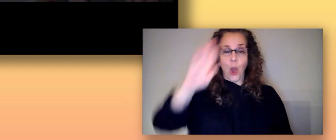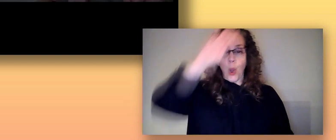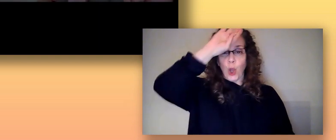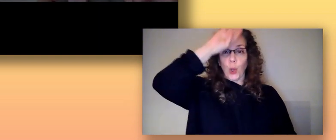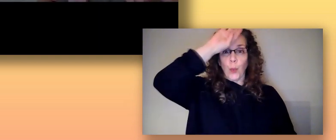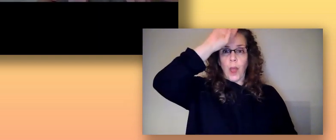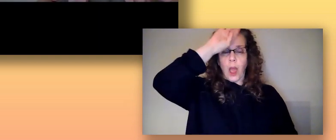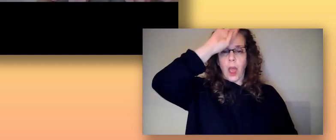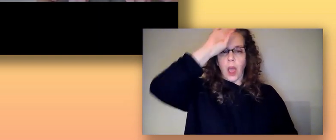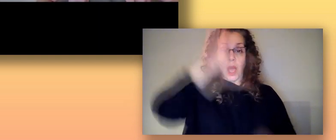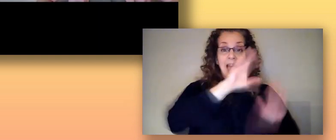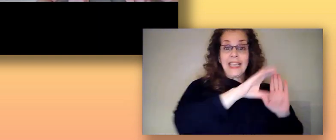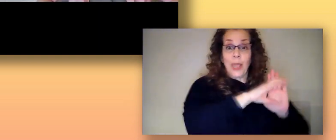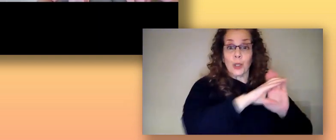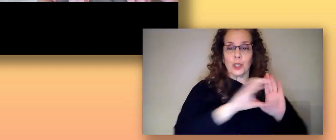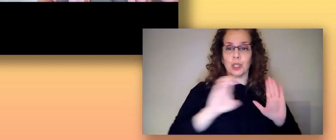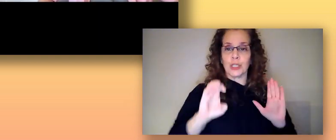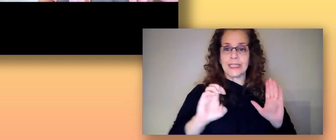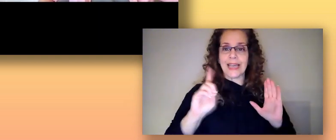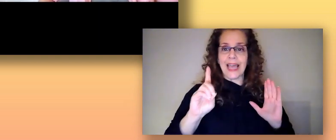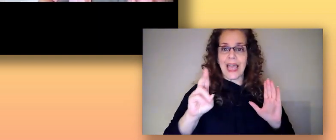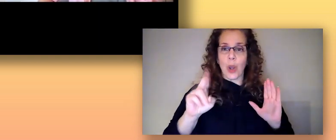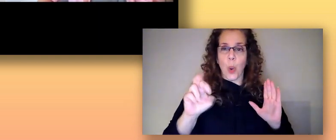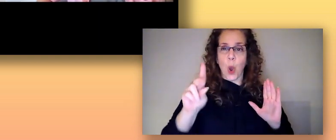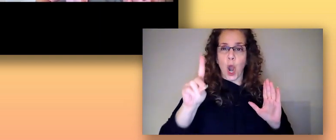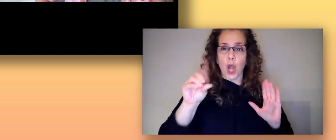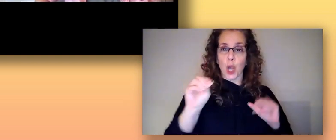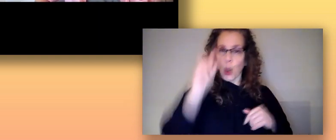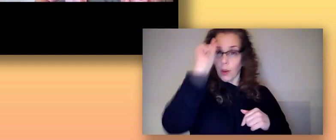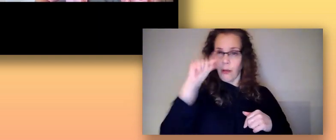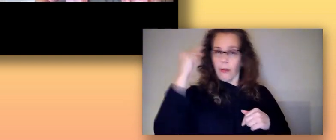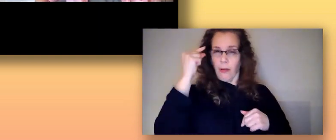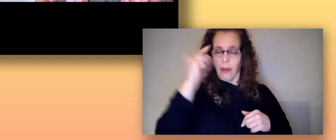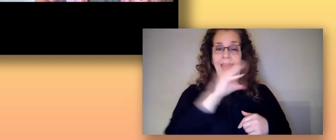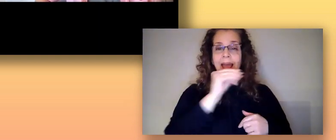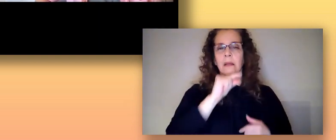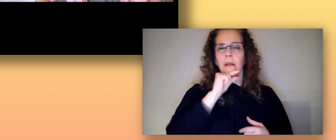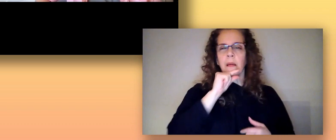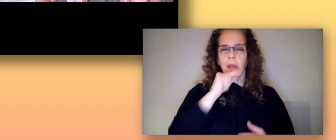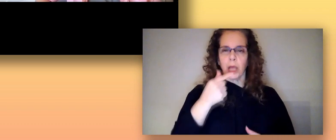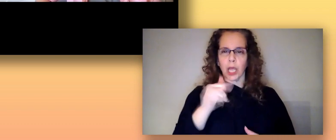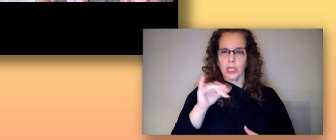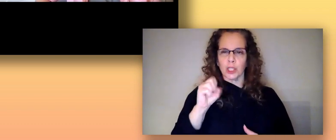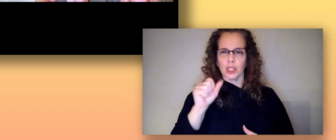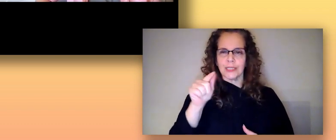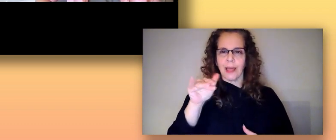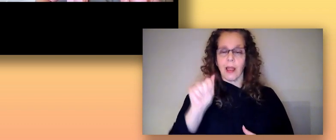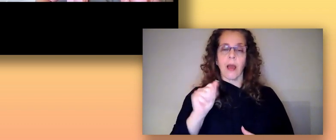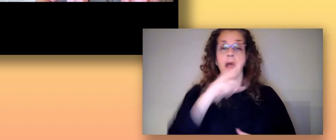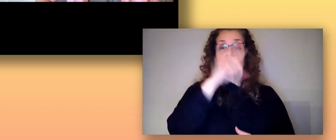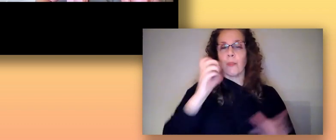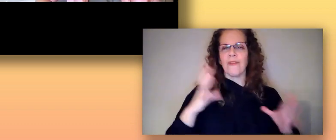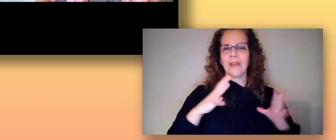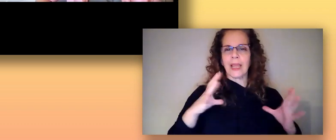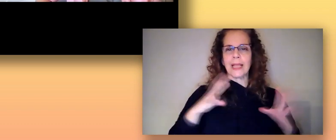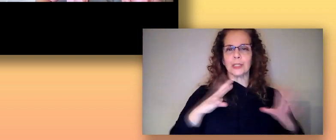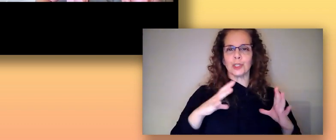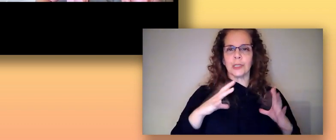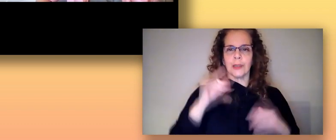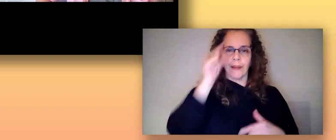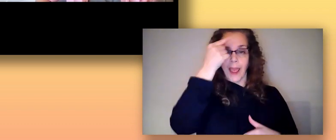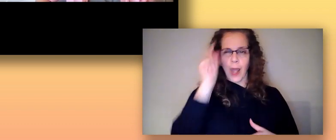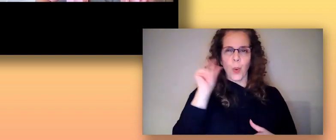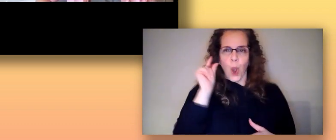protagonists, Eduardo and Gisela, are both spending summer vacation with their families. Eduardo is very taken